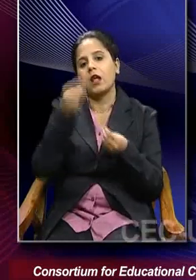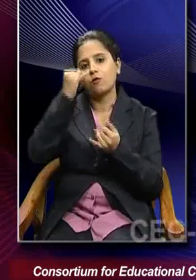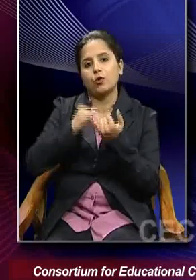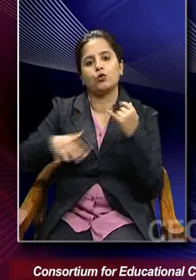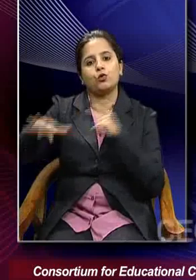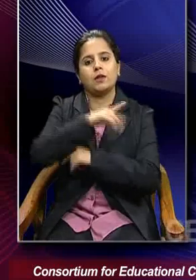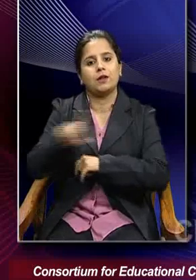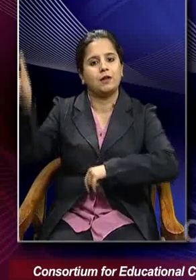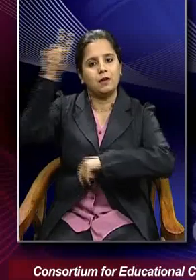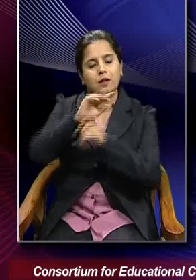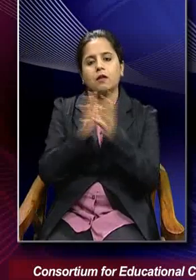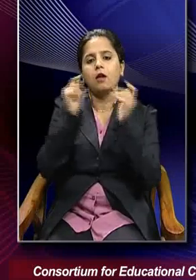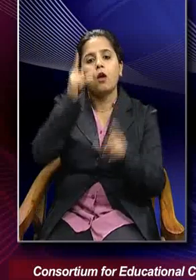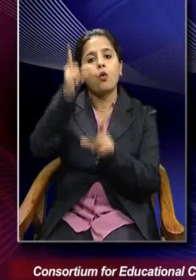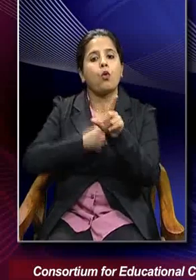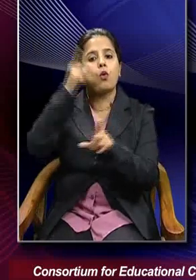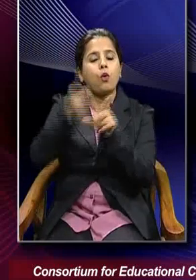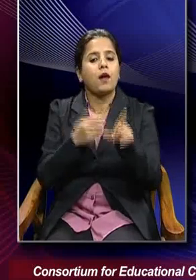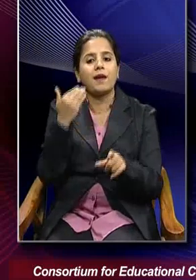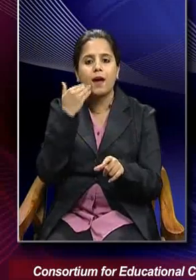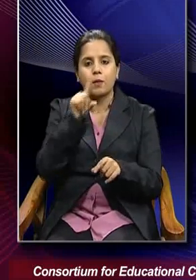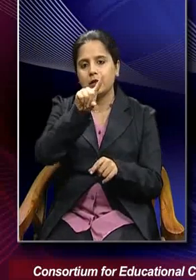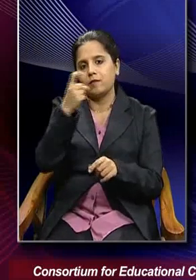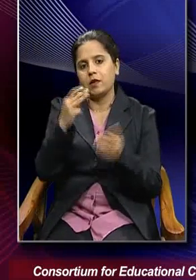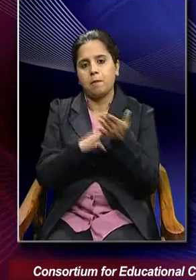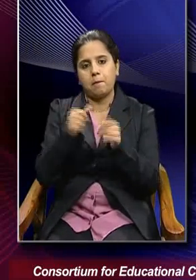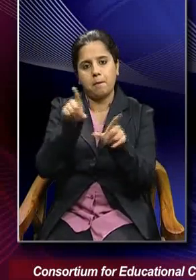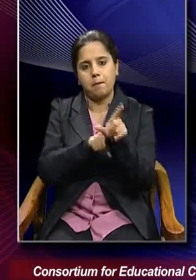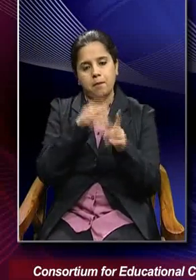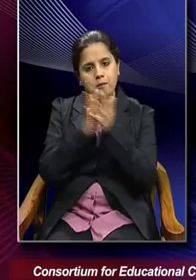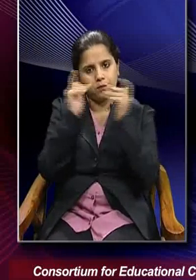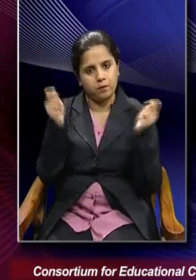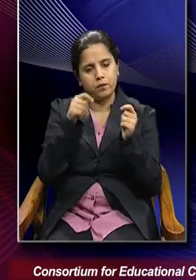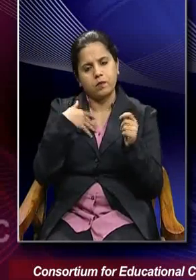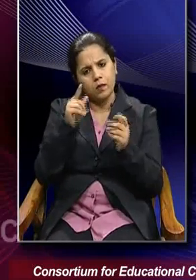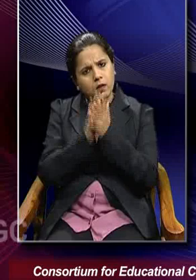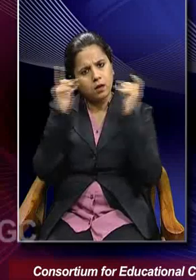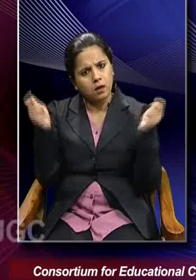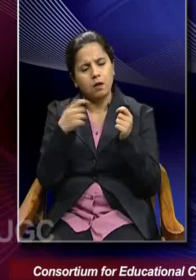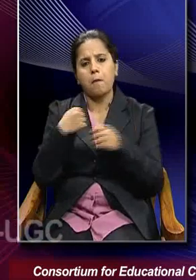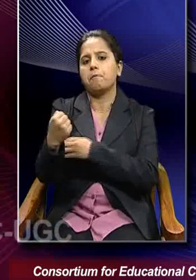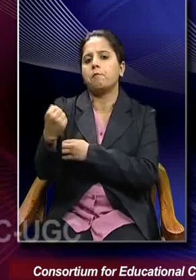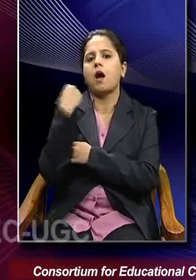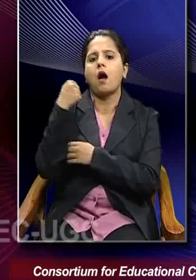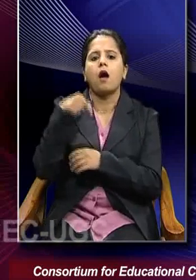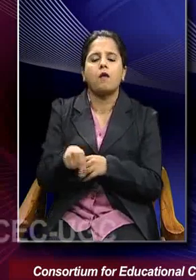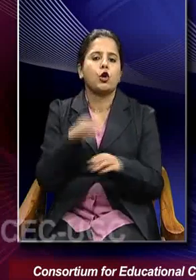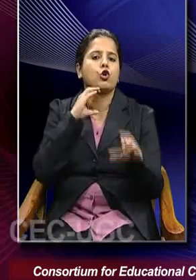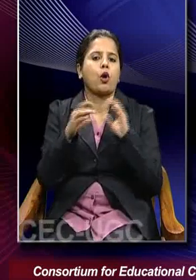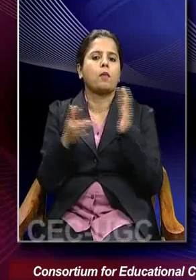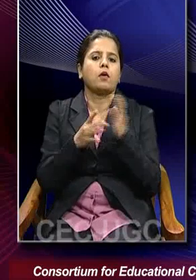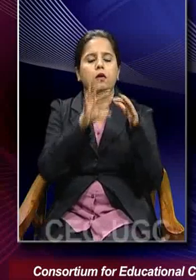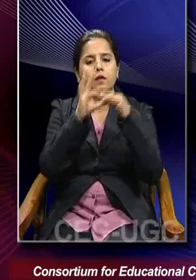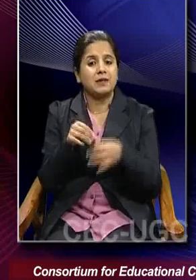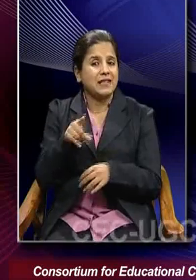Day, celebrated every year on 17th May. It is the day to celebrate the power of telecommunication and